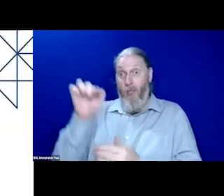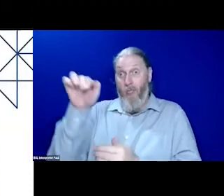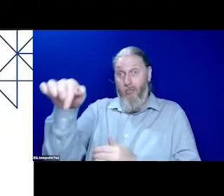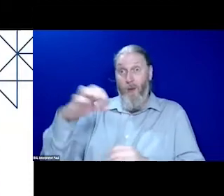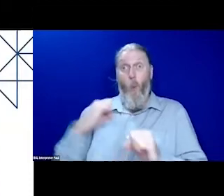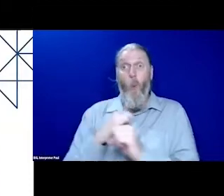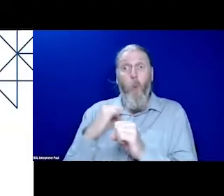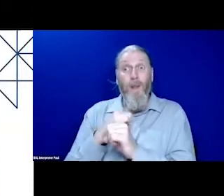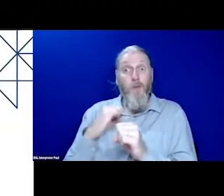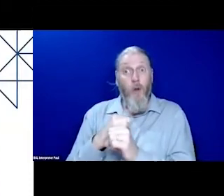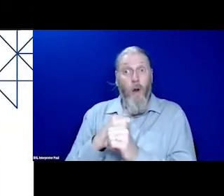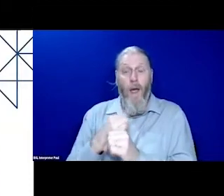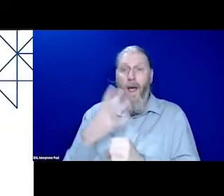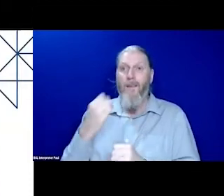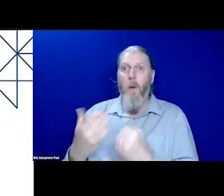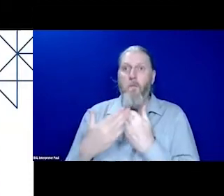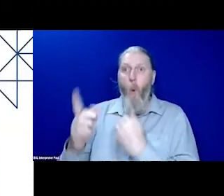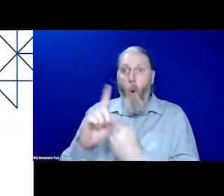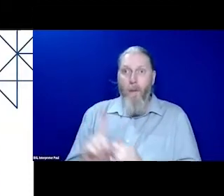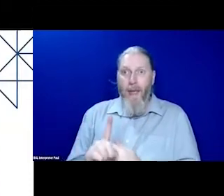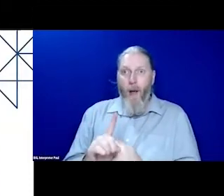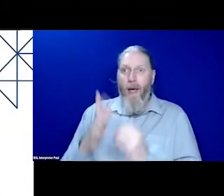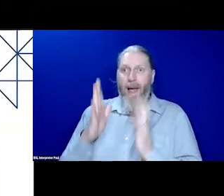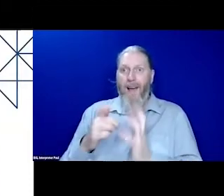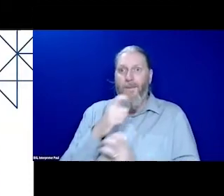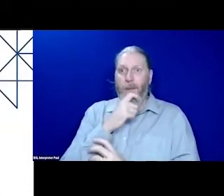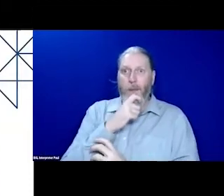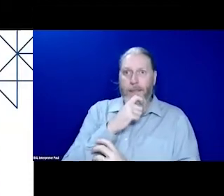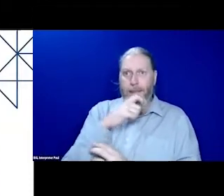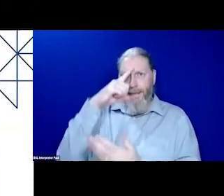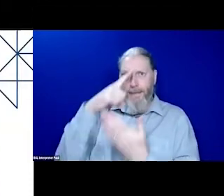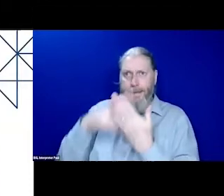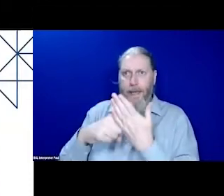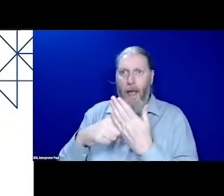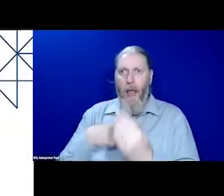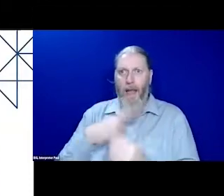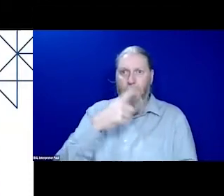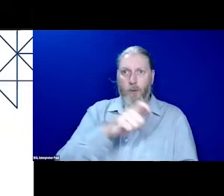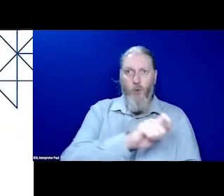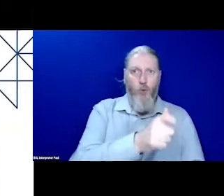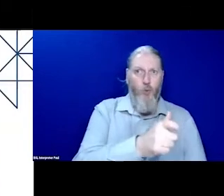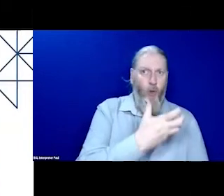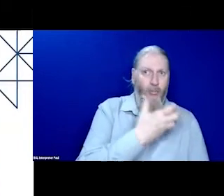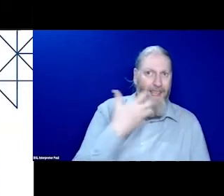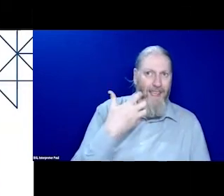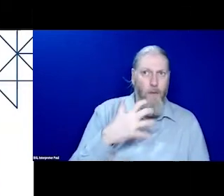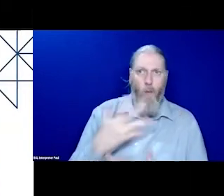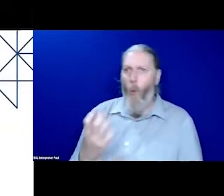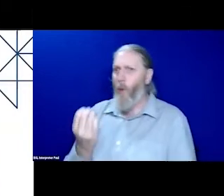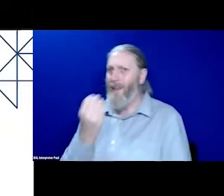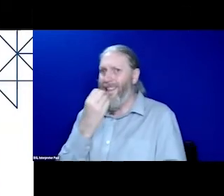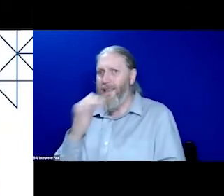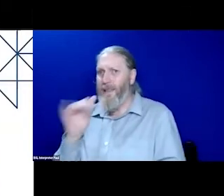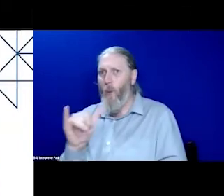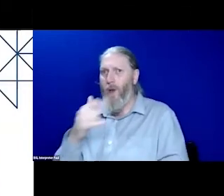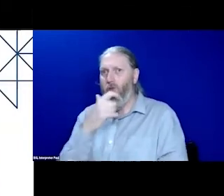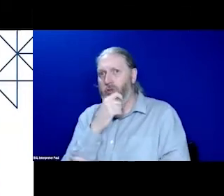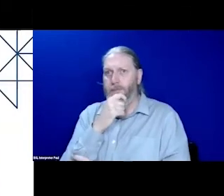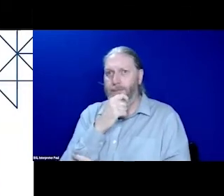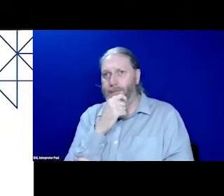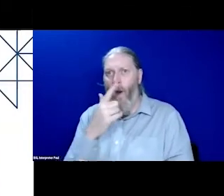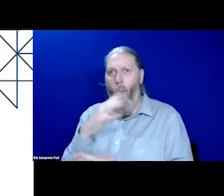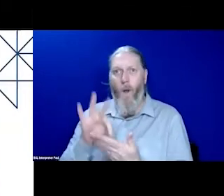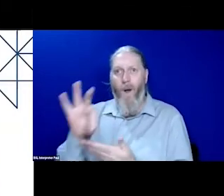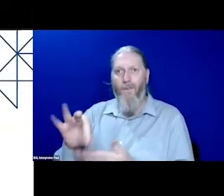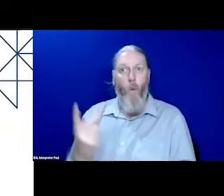families struggling with the decision of whether to heat their homes or eat. This means stressed parents. This means children who might